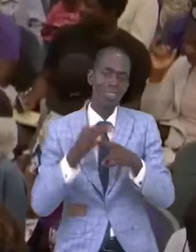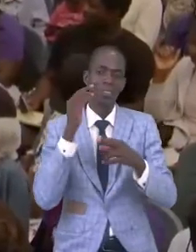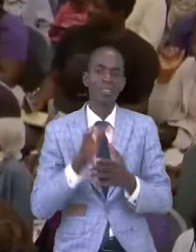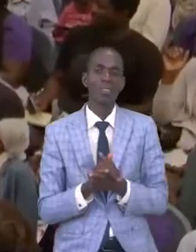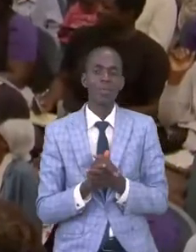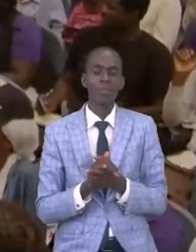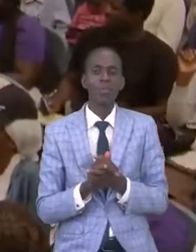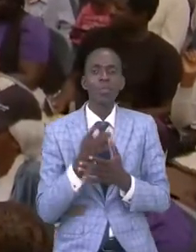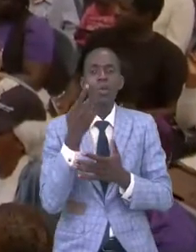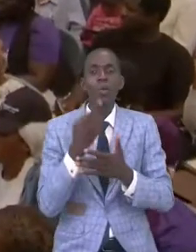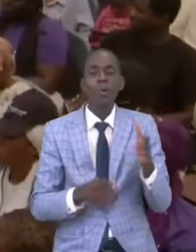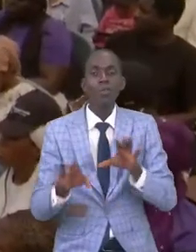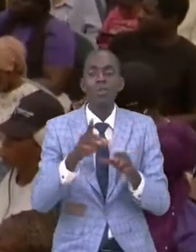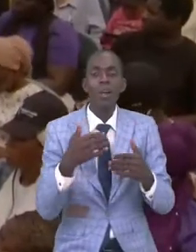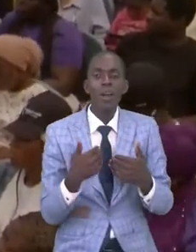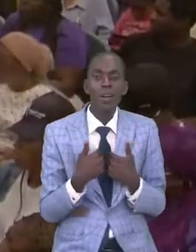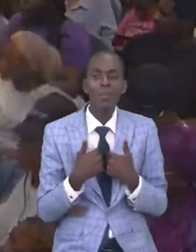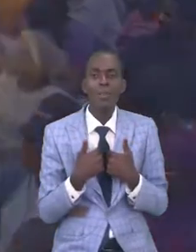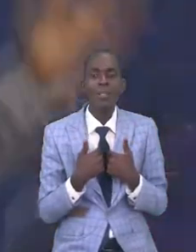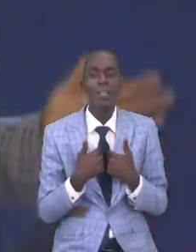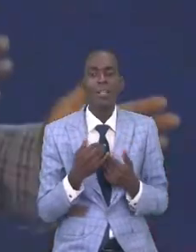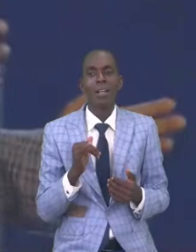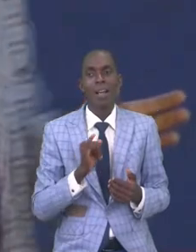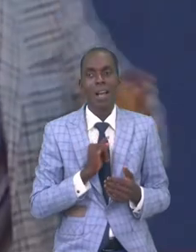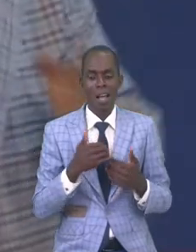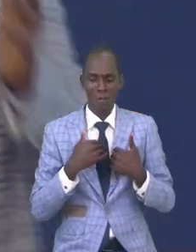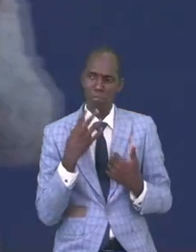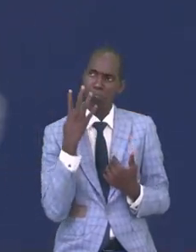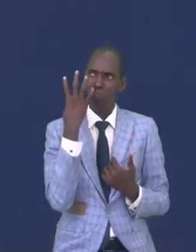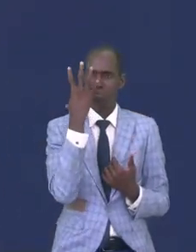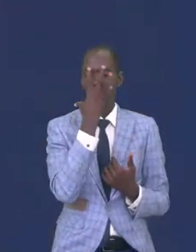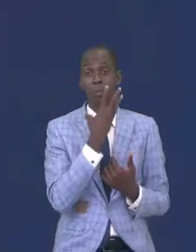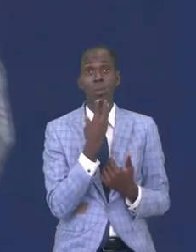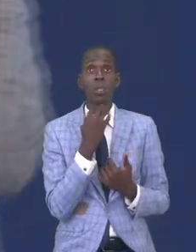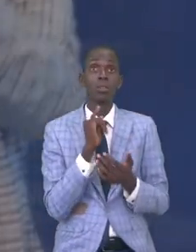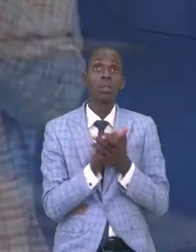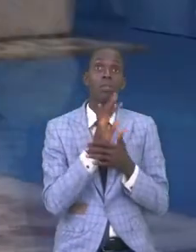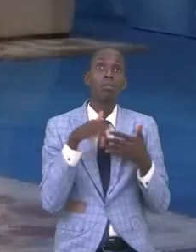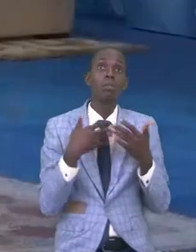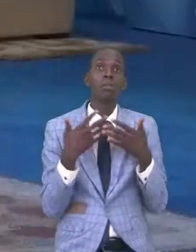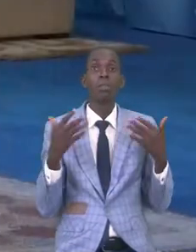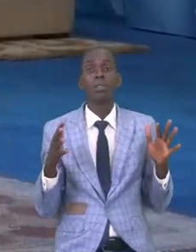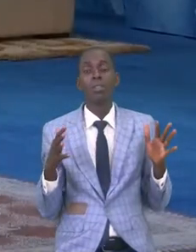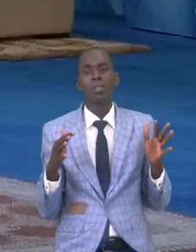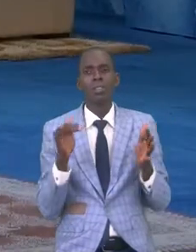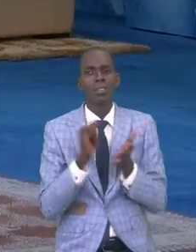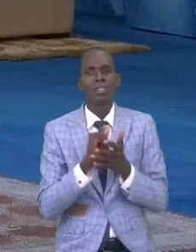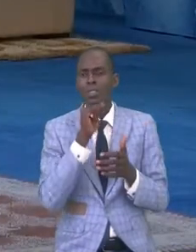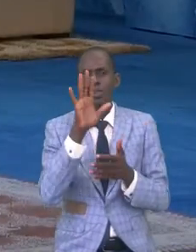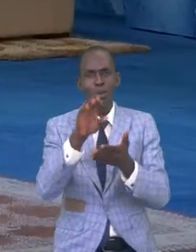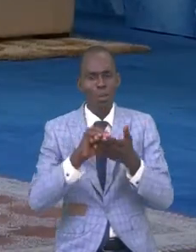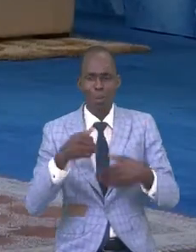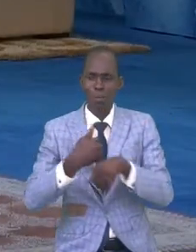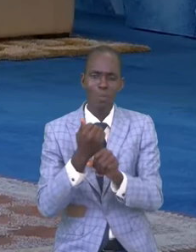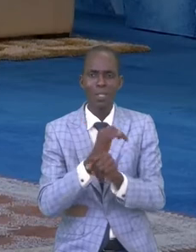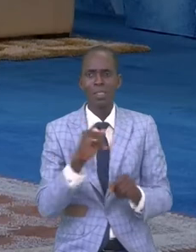What do you have? I have beauty. That's all you have. That's not of your making. That's daddy and